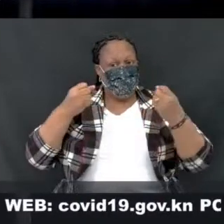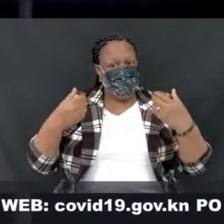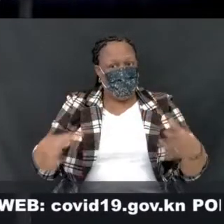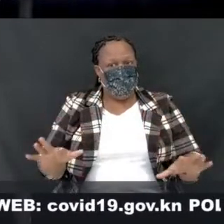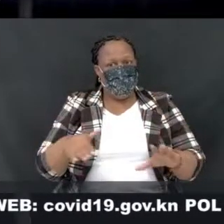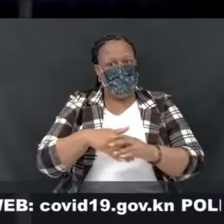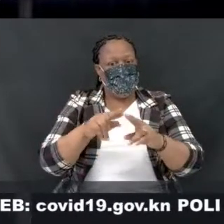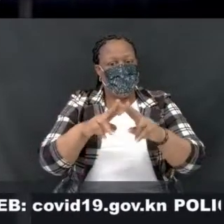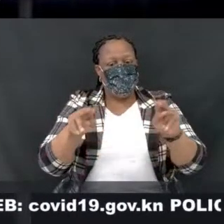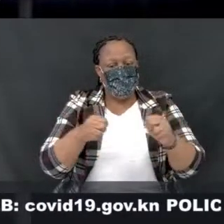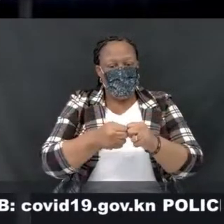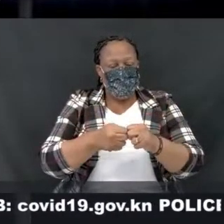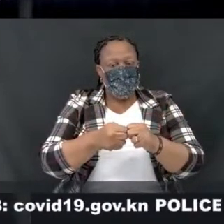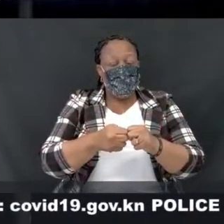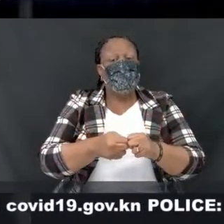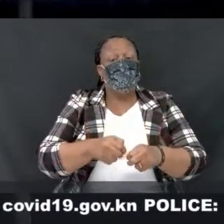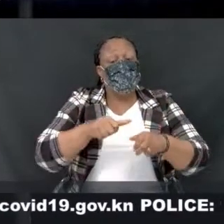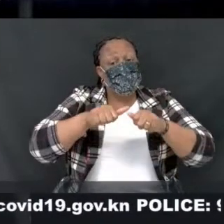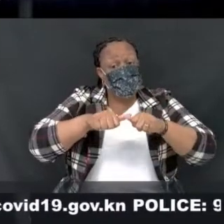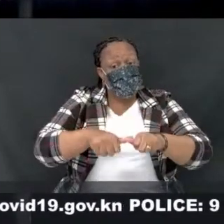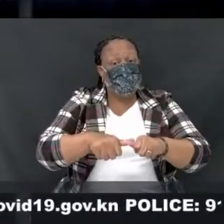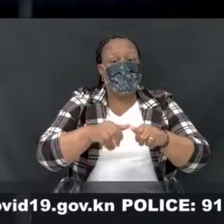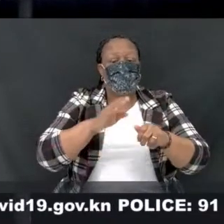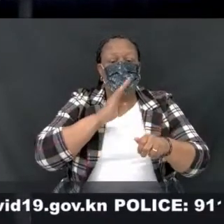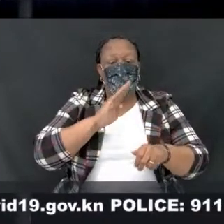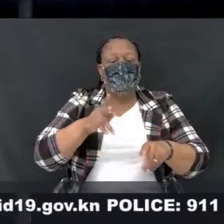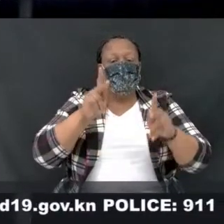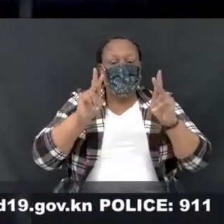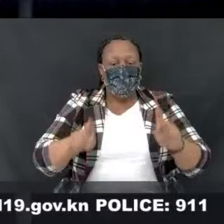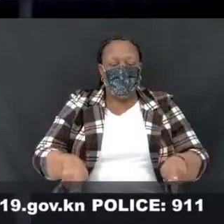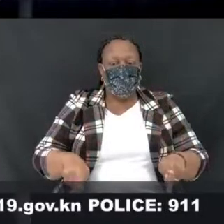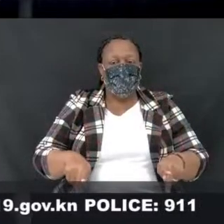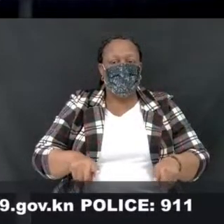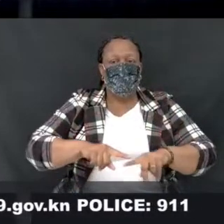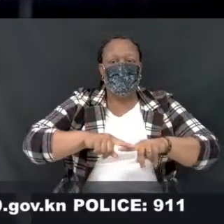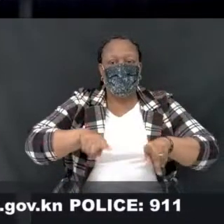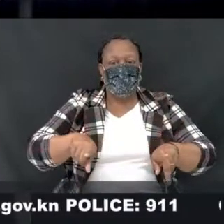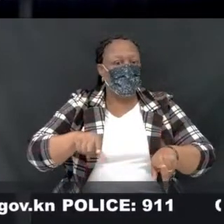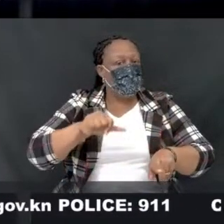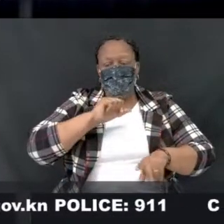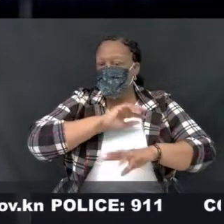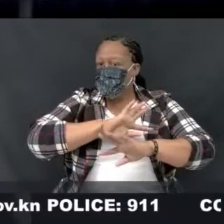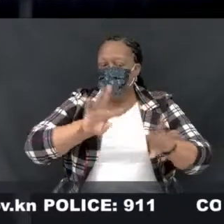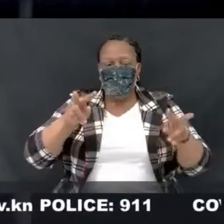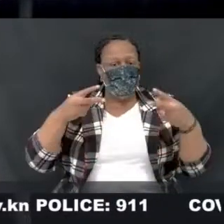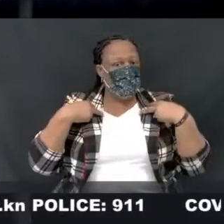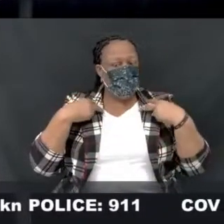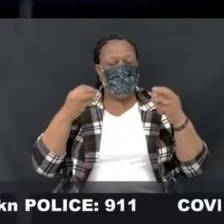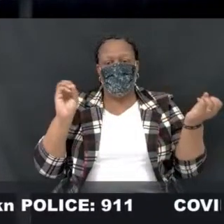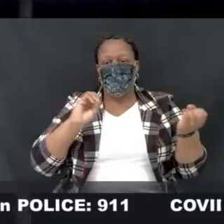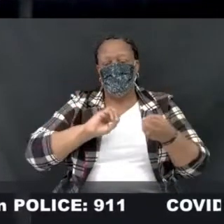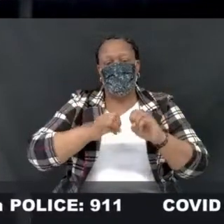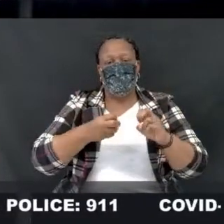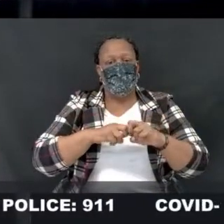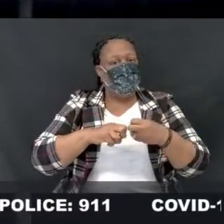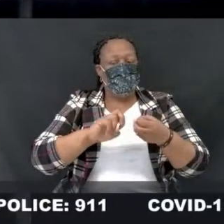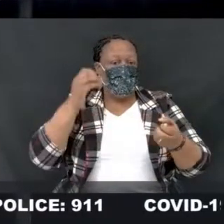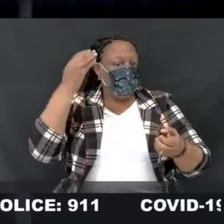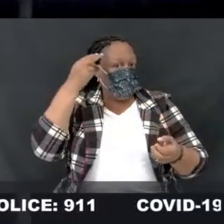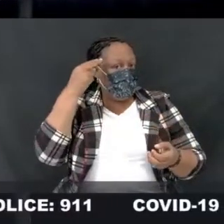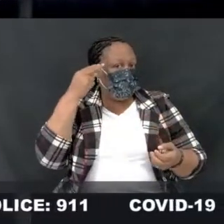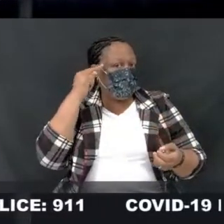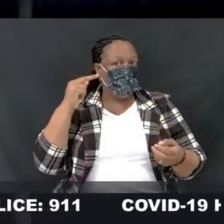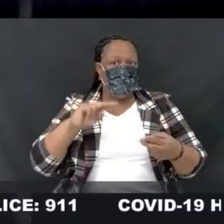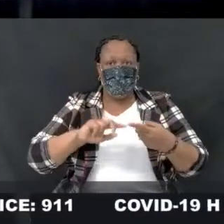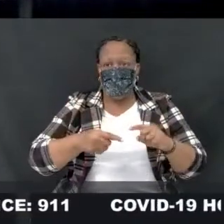Nevis. There could still be persons who are infected but asymptomatic or with such mild symptoms that they